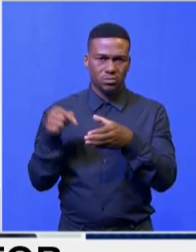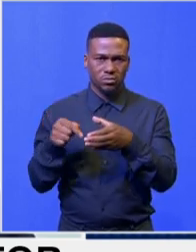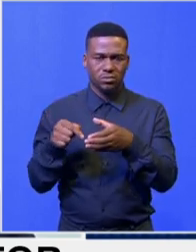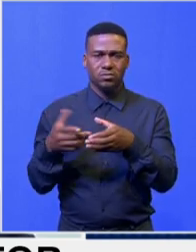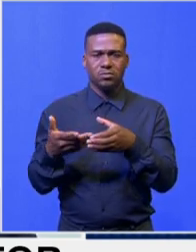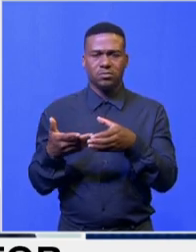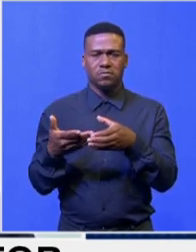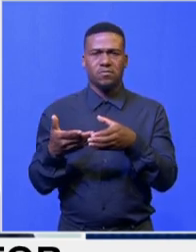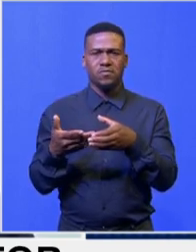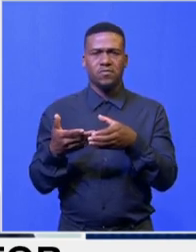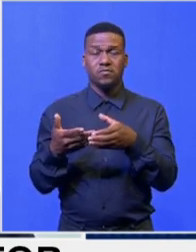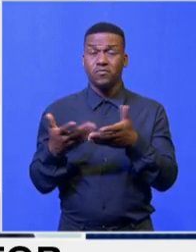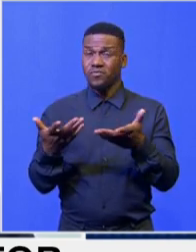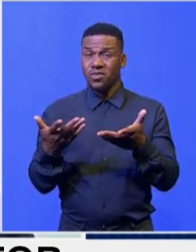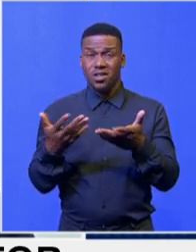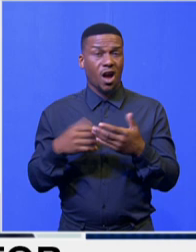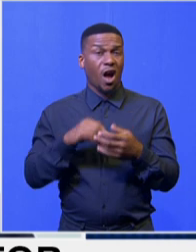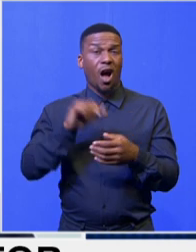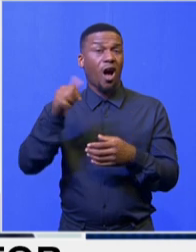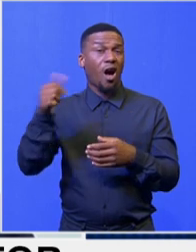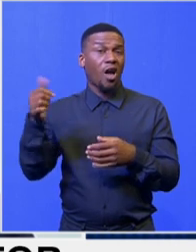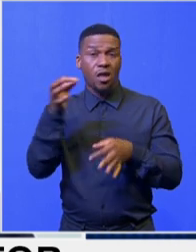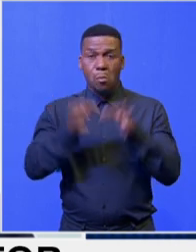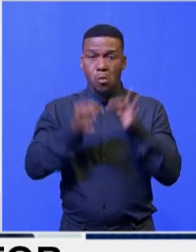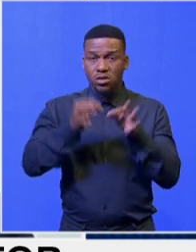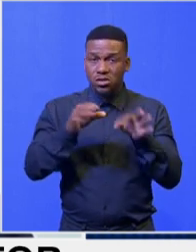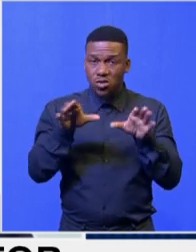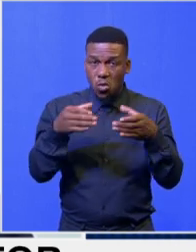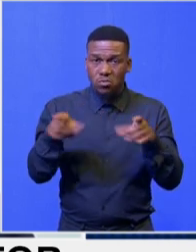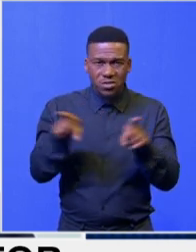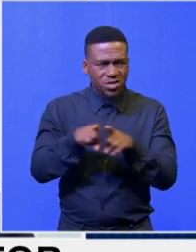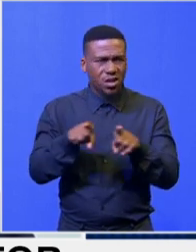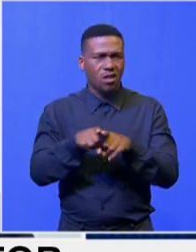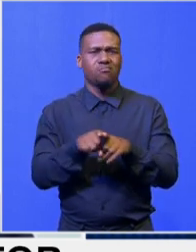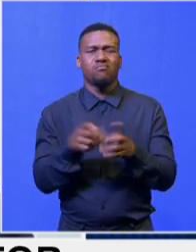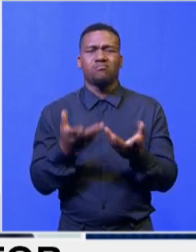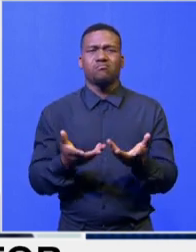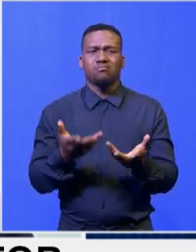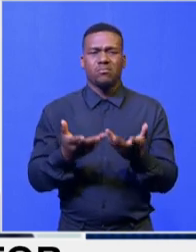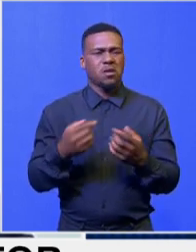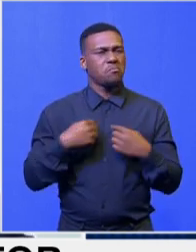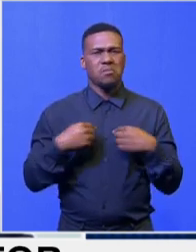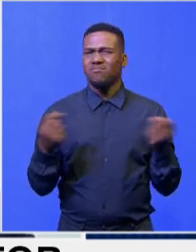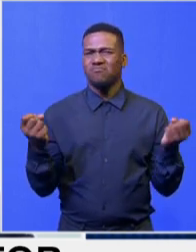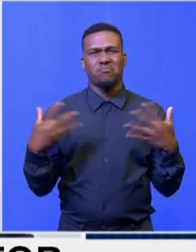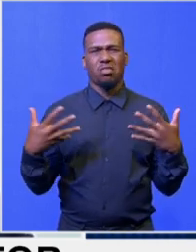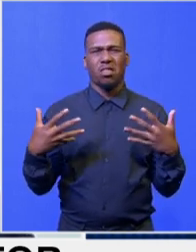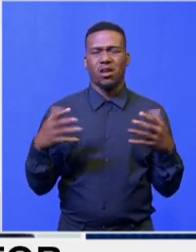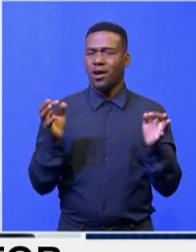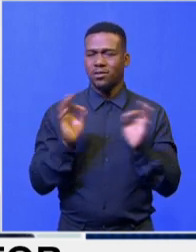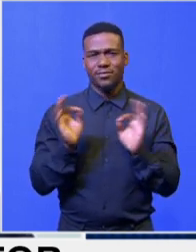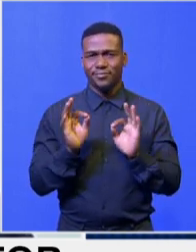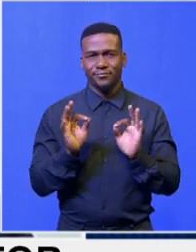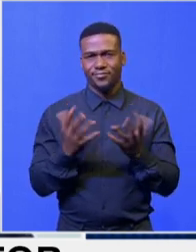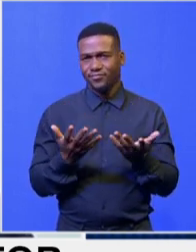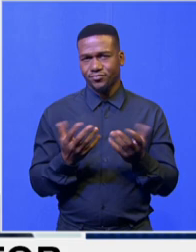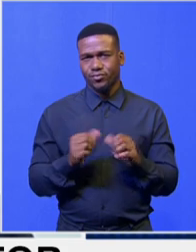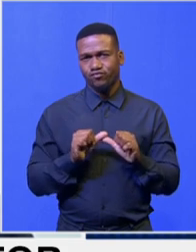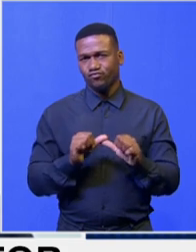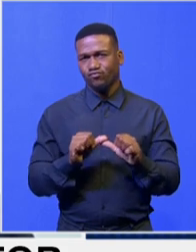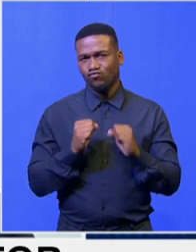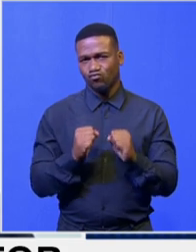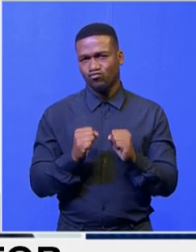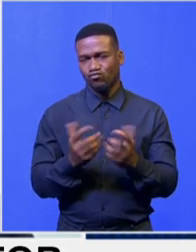this. You can mention other few political parties in the South African context. So no surprise there at all. The status quo has remained